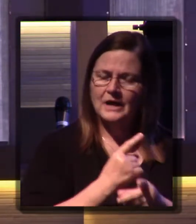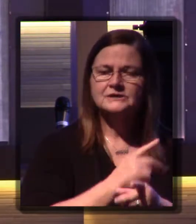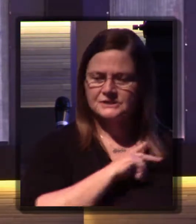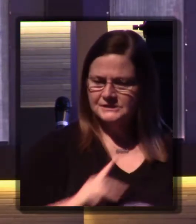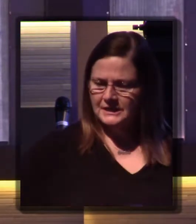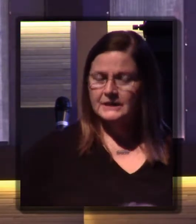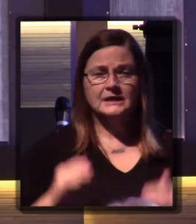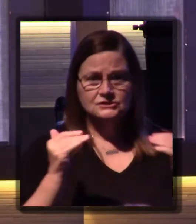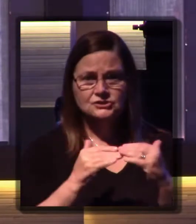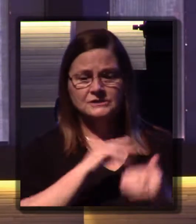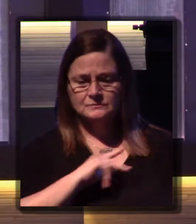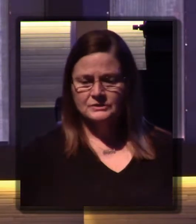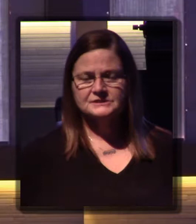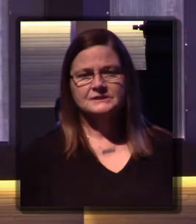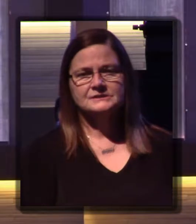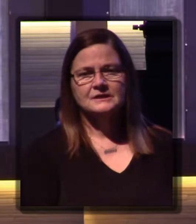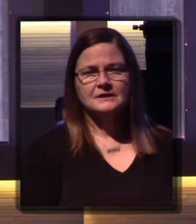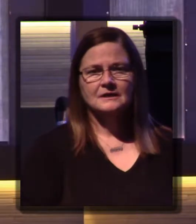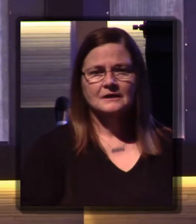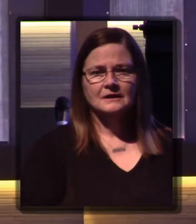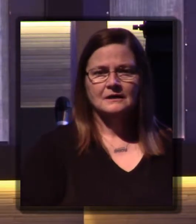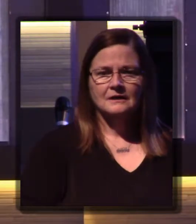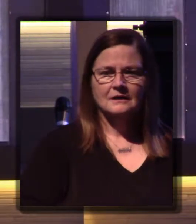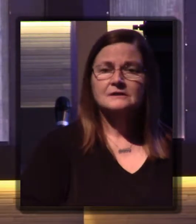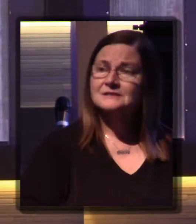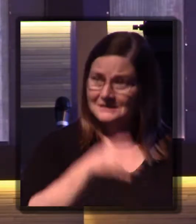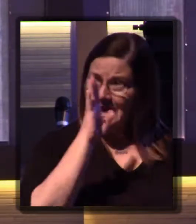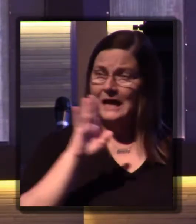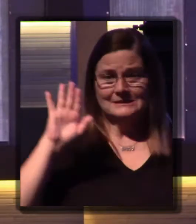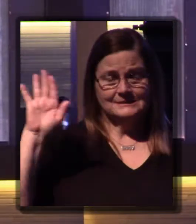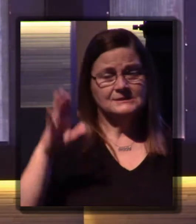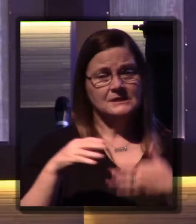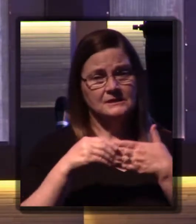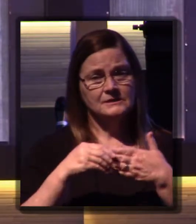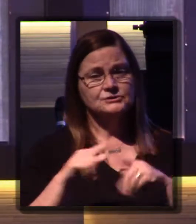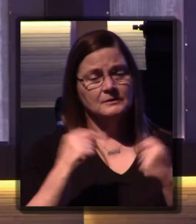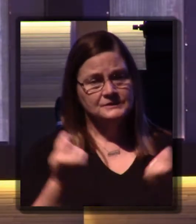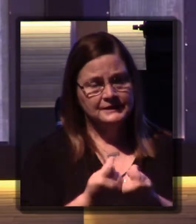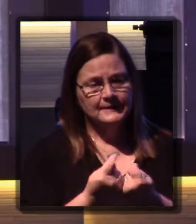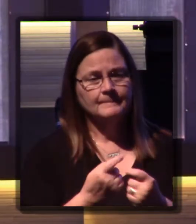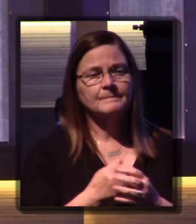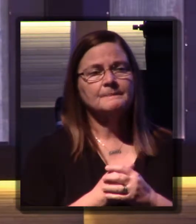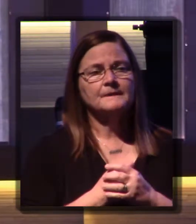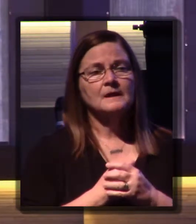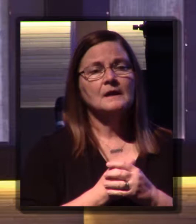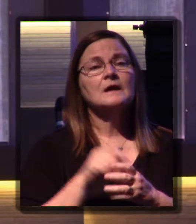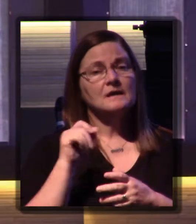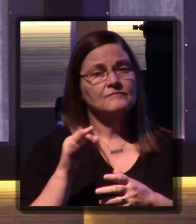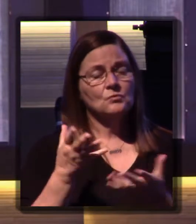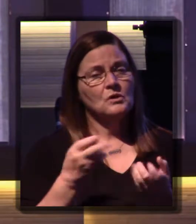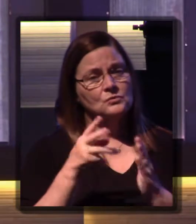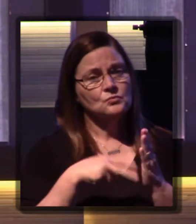righteous king and just princes. It's going to be God's leadership team. And if you go back, we won't take the time to look there right